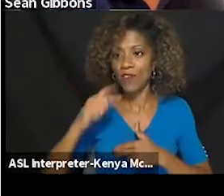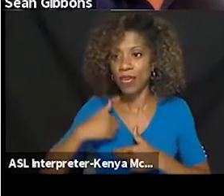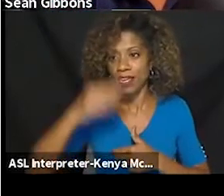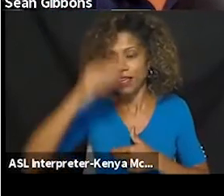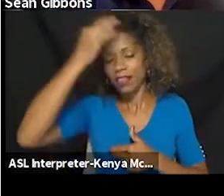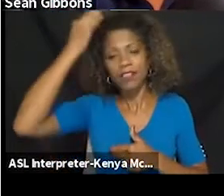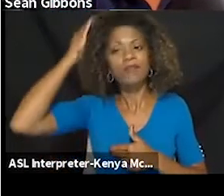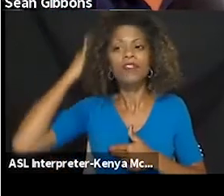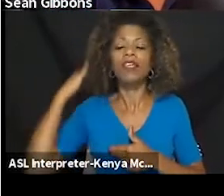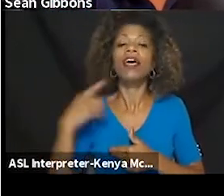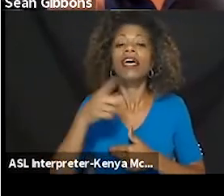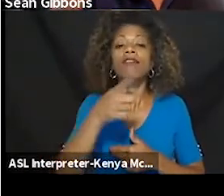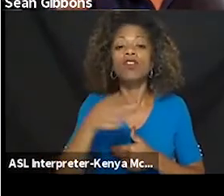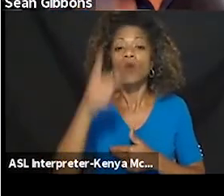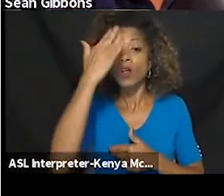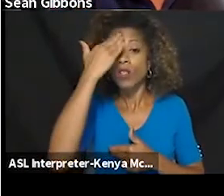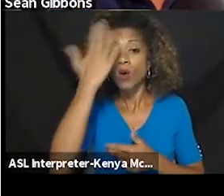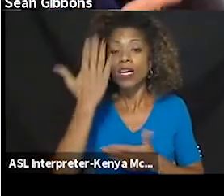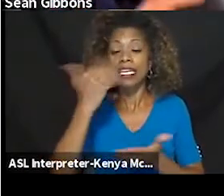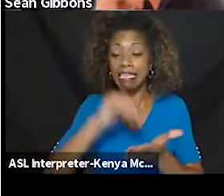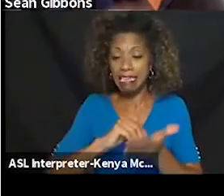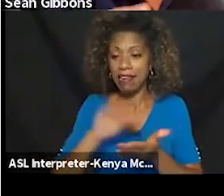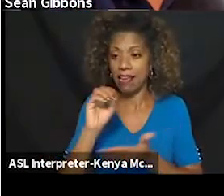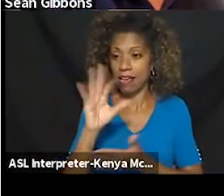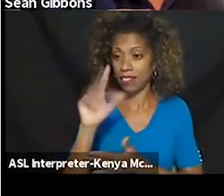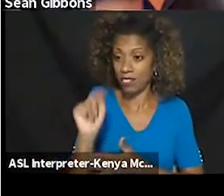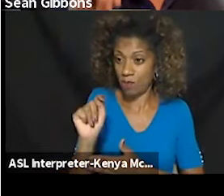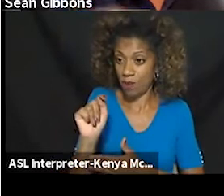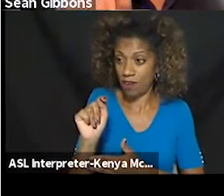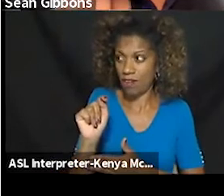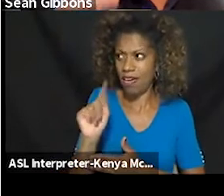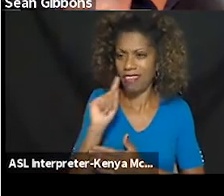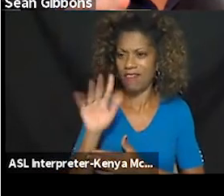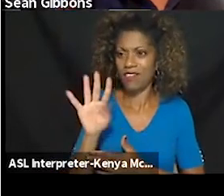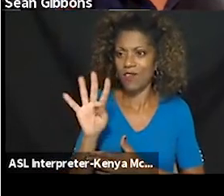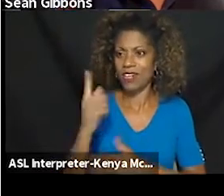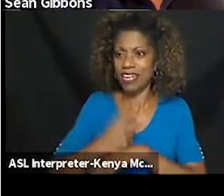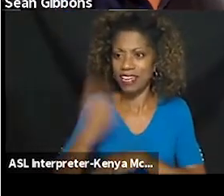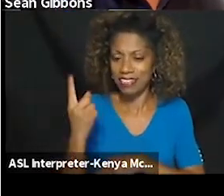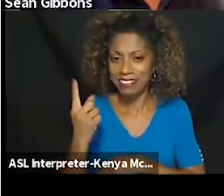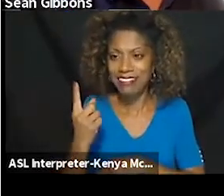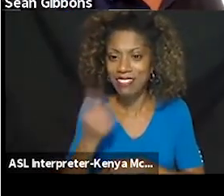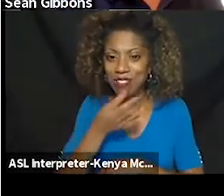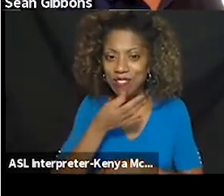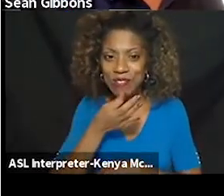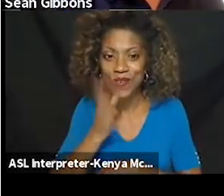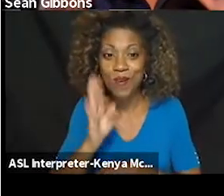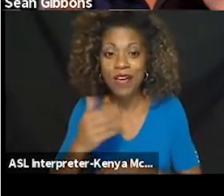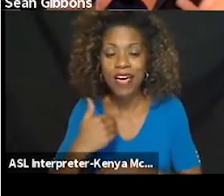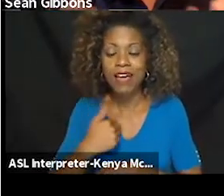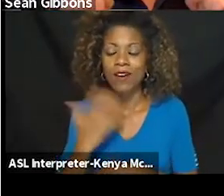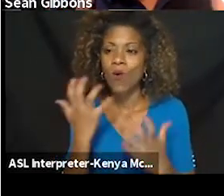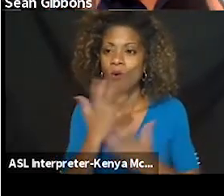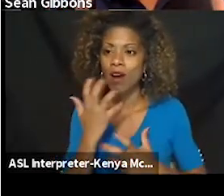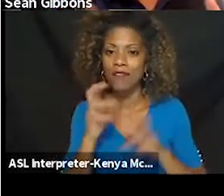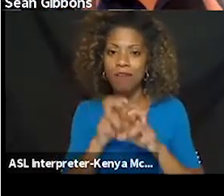will be gathering again as a field in October, which I think is now 54 days away, October 6th through the 8th. We've got a really amazing lineup. One